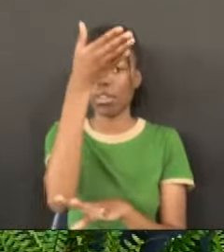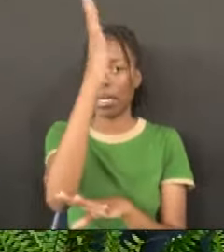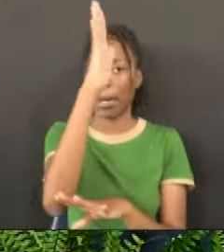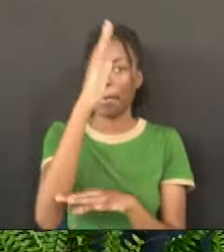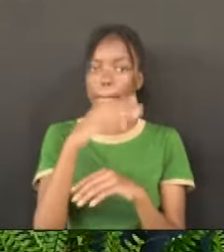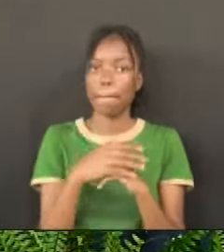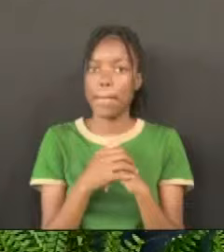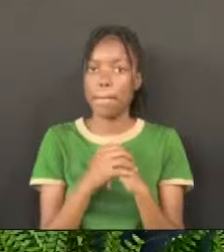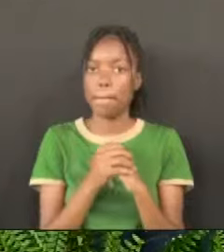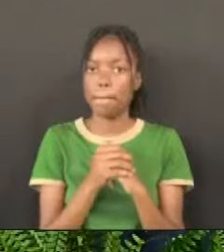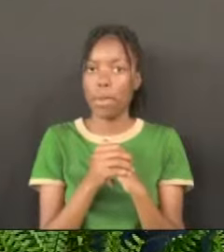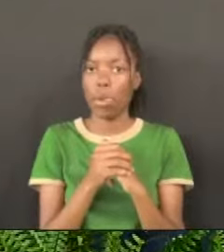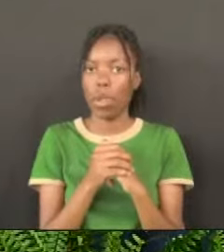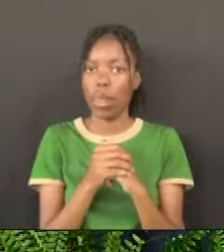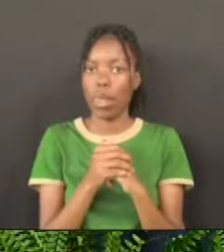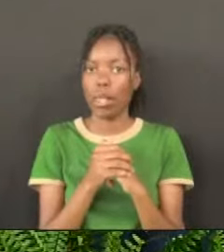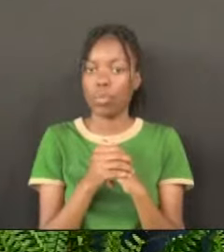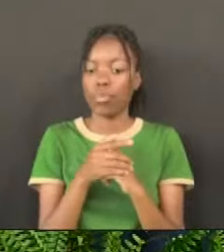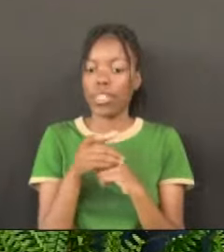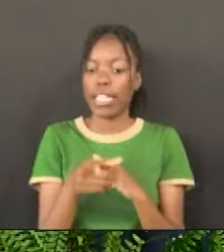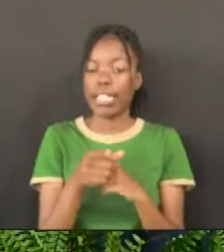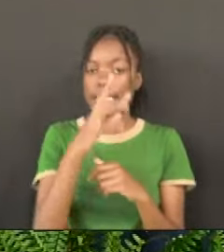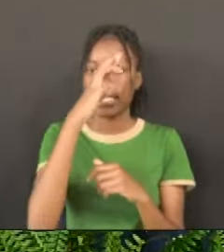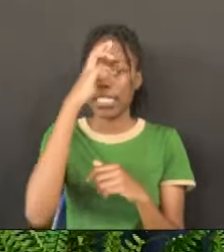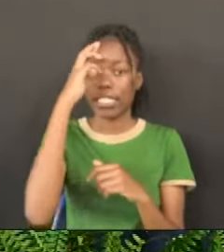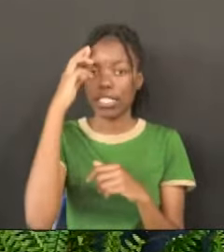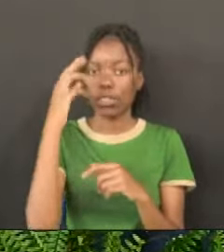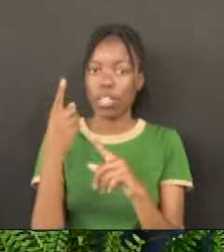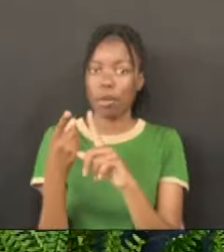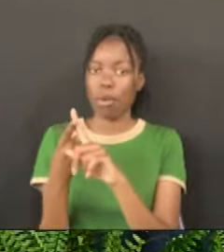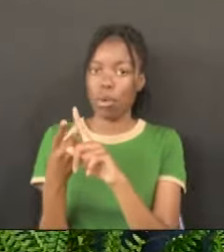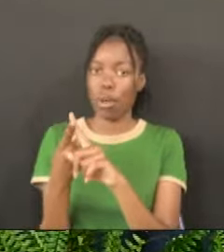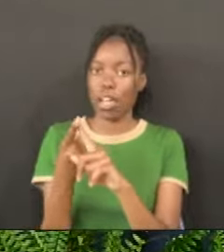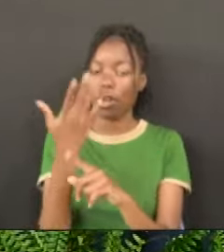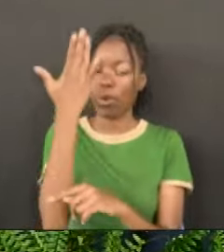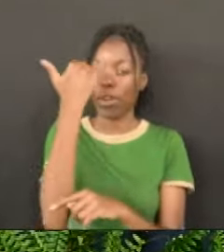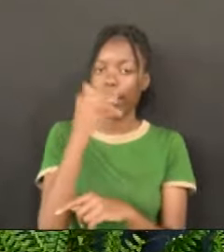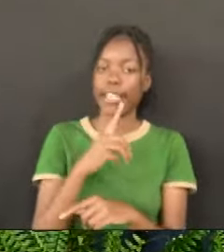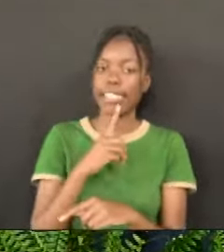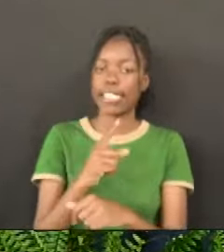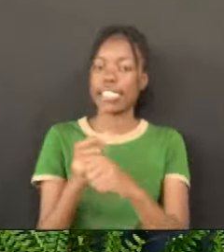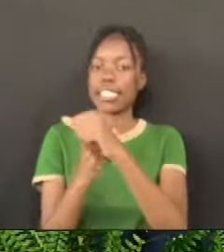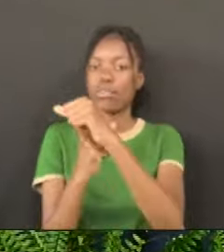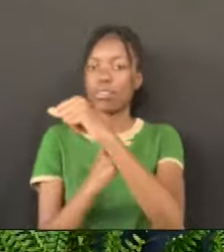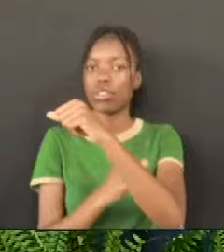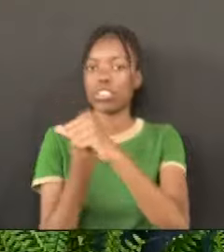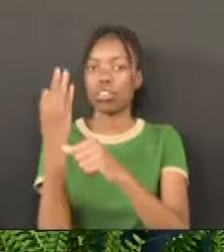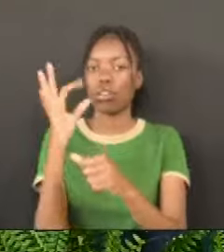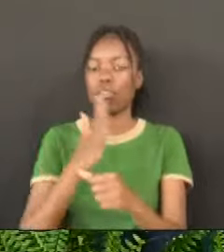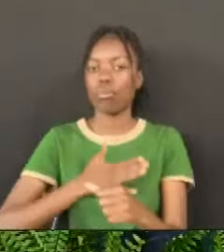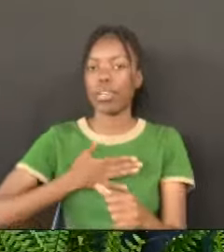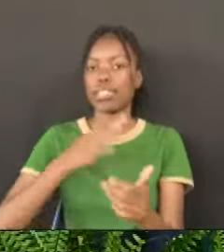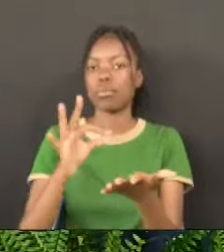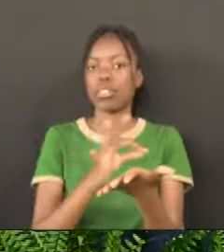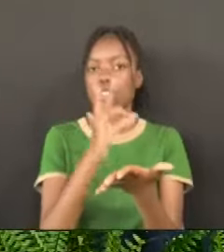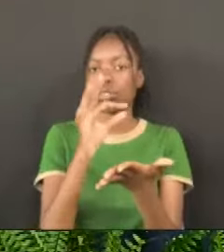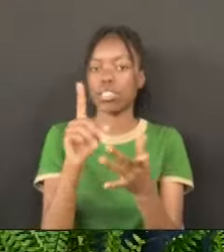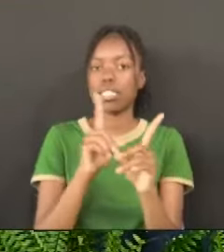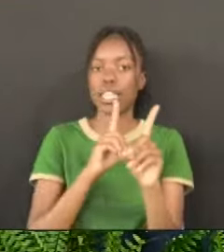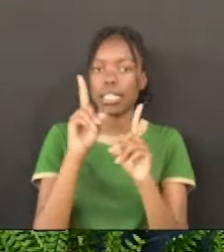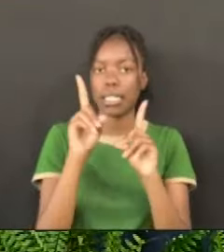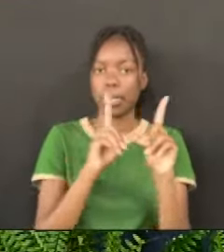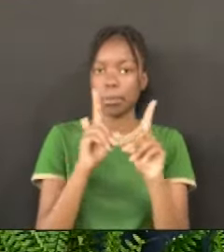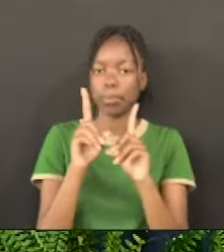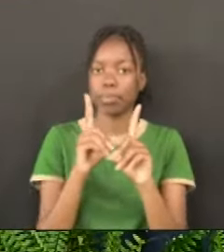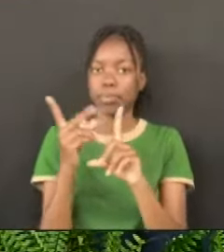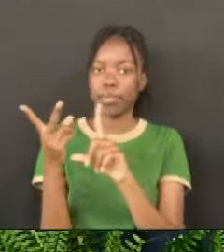That is reason number one why I say it is the foundation of my spiritual journey.